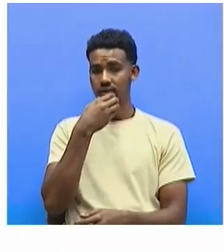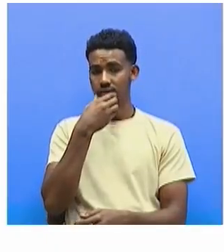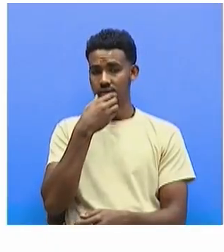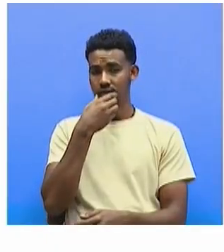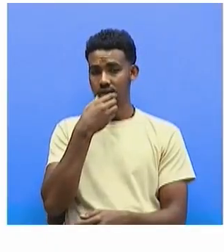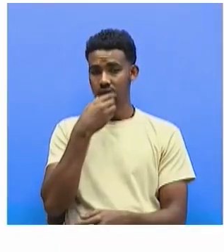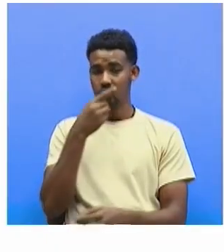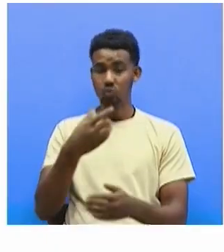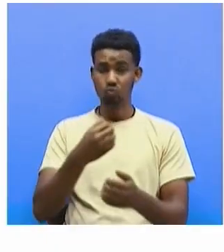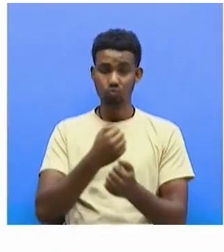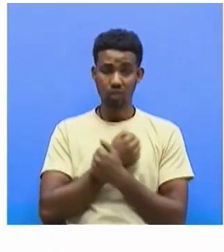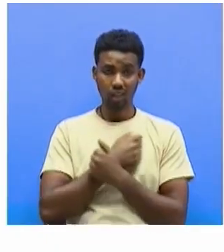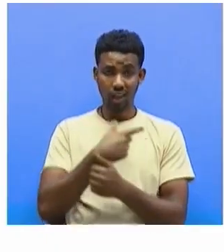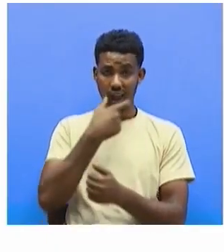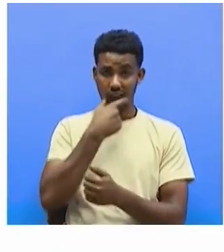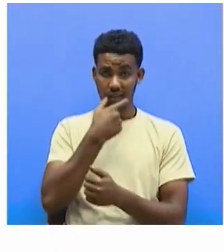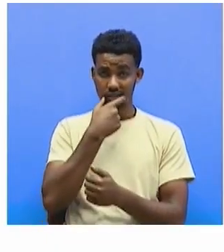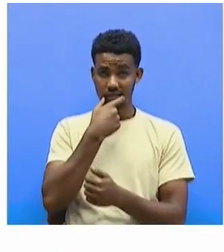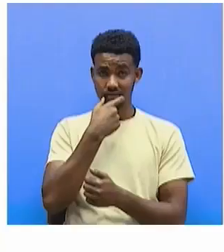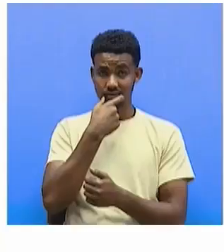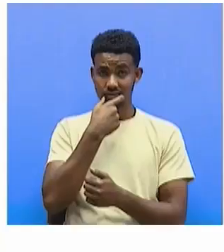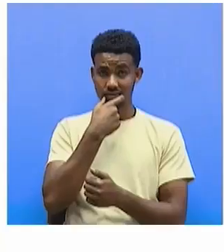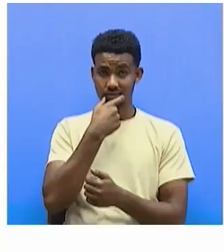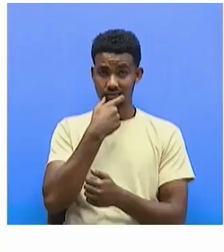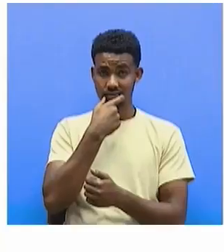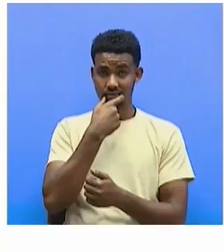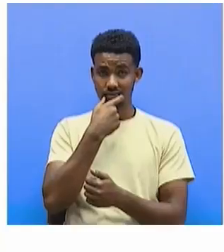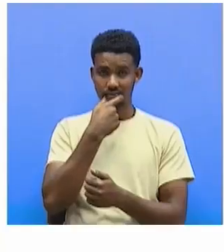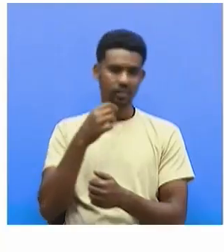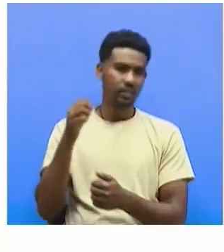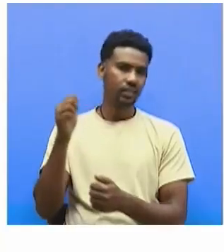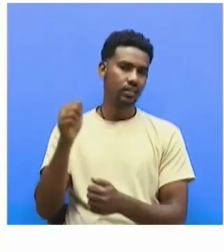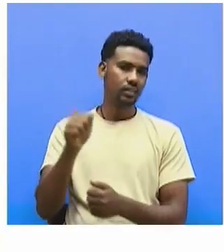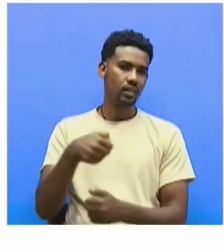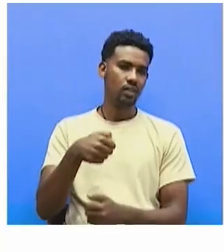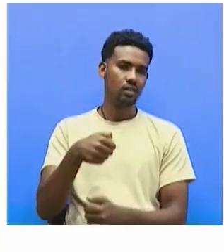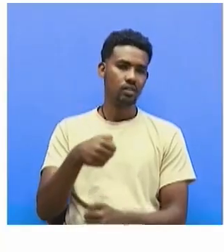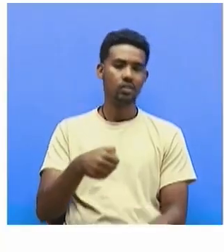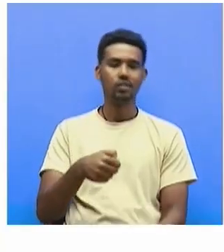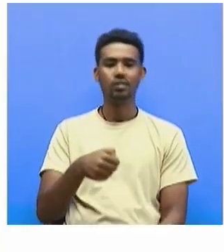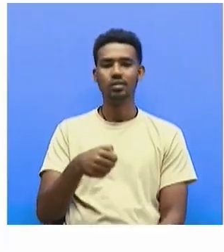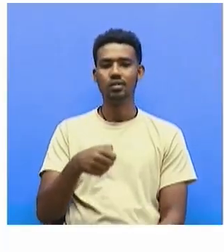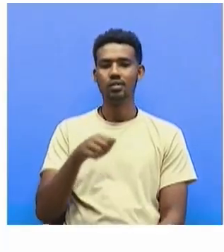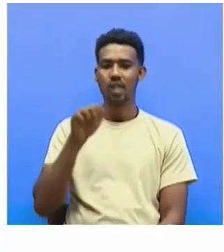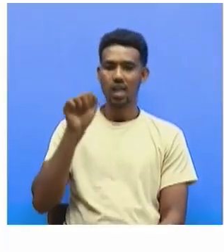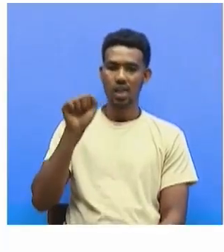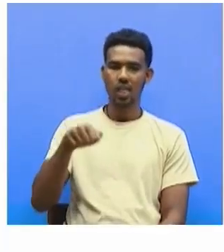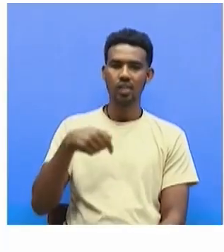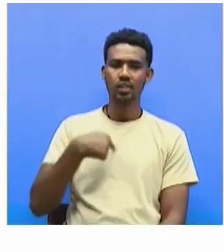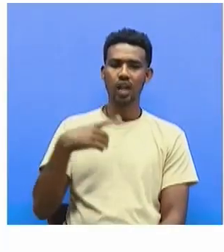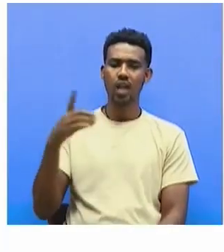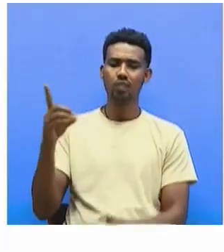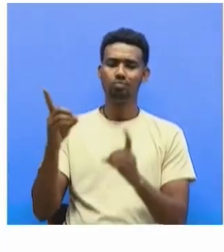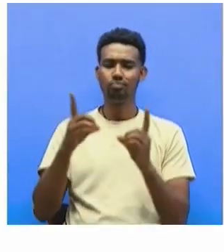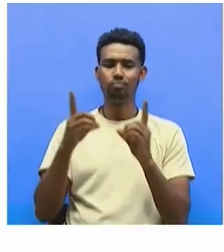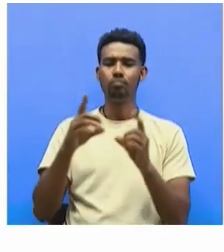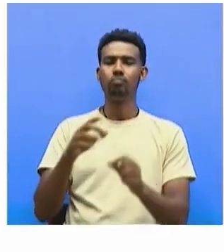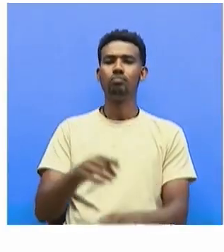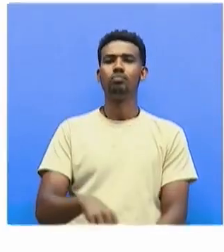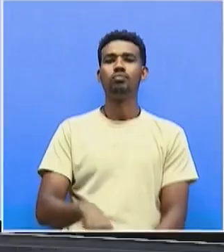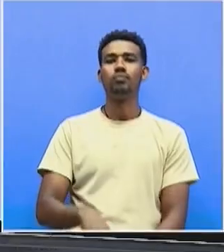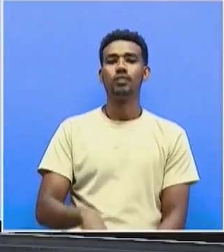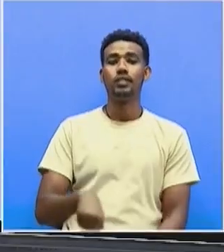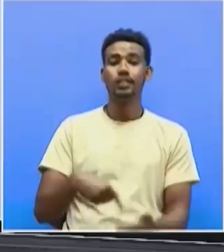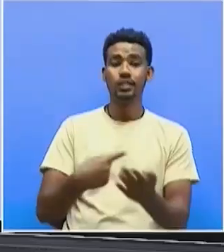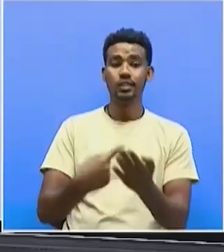Do you like cake? Here is. Yes. Here is. I do. This